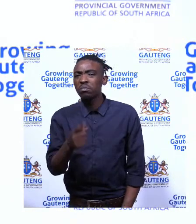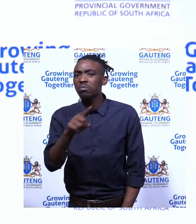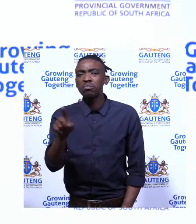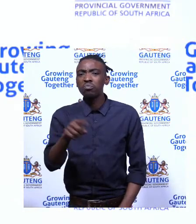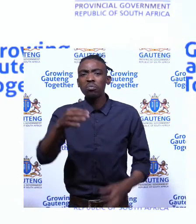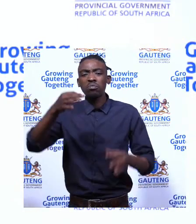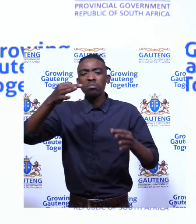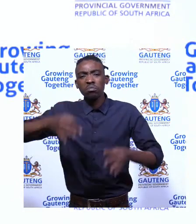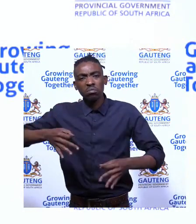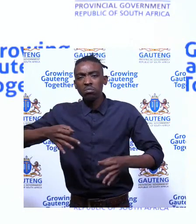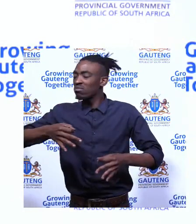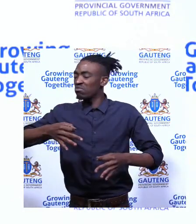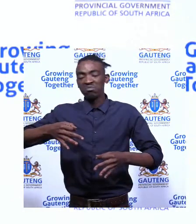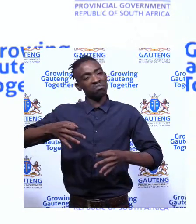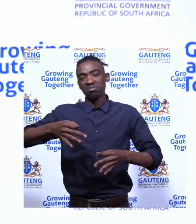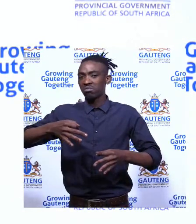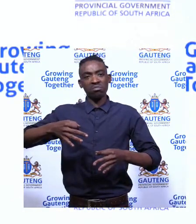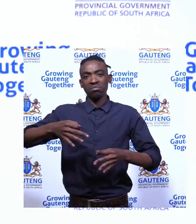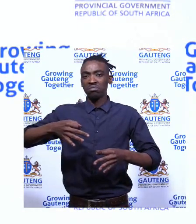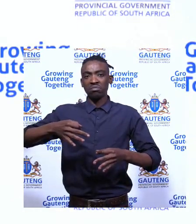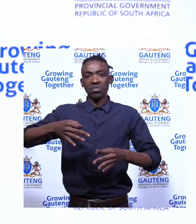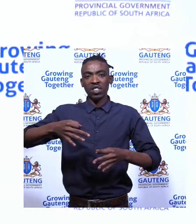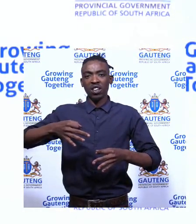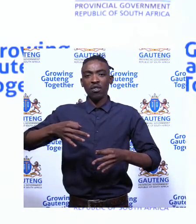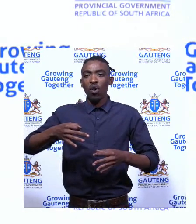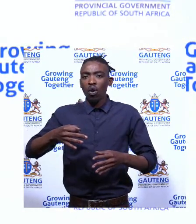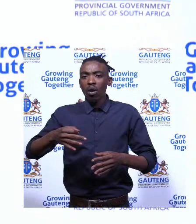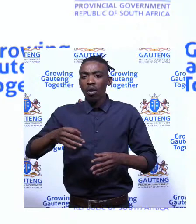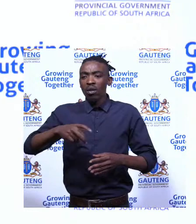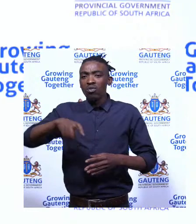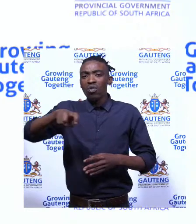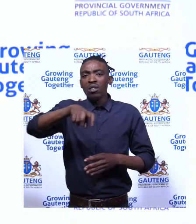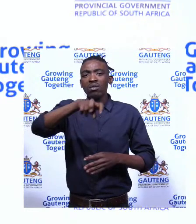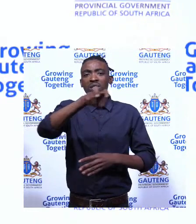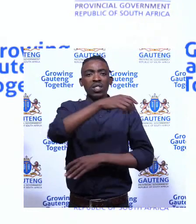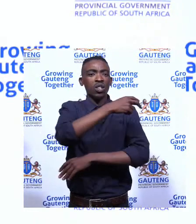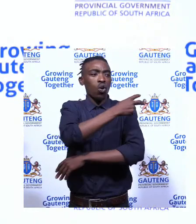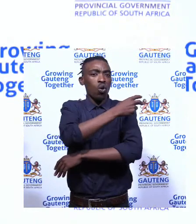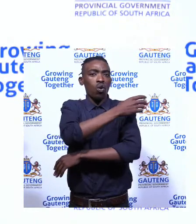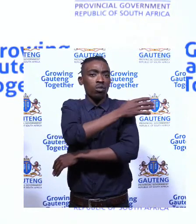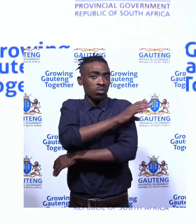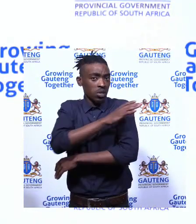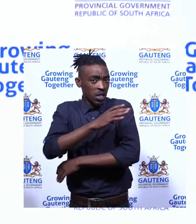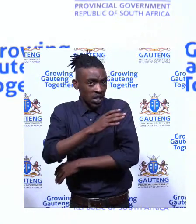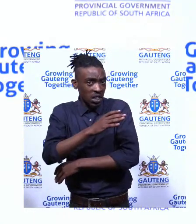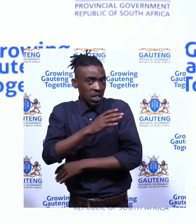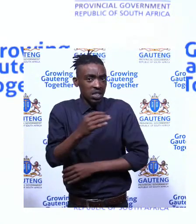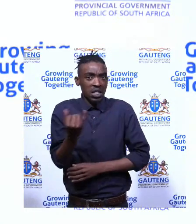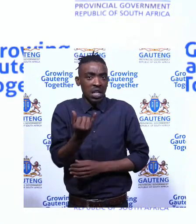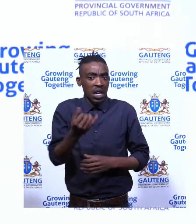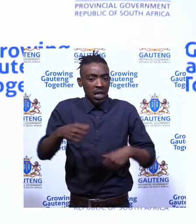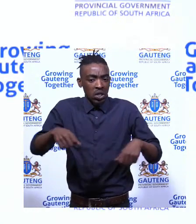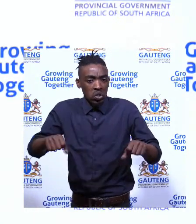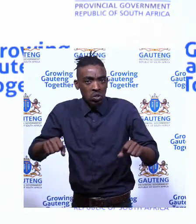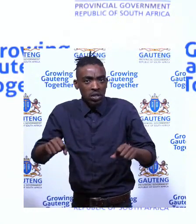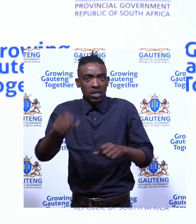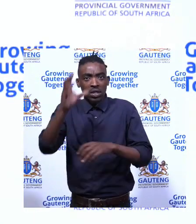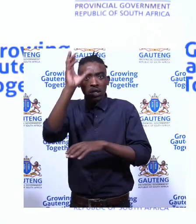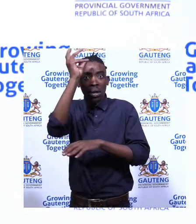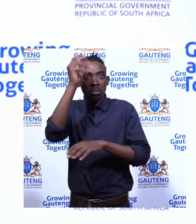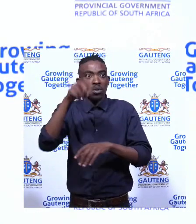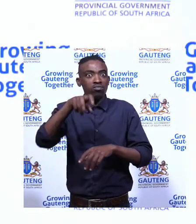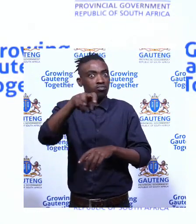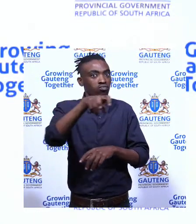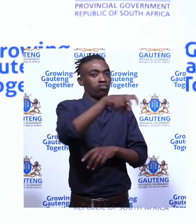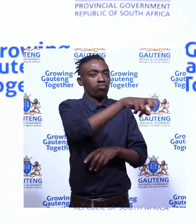decision to consider field hospitals, but we are learning things differently as we go